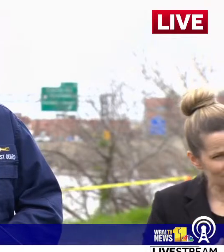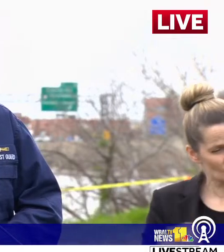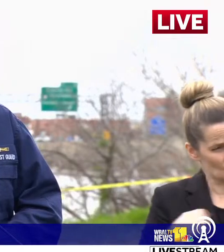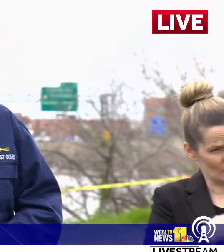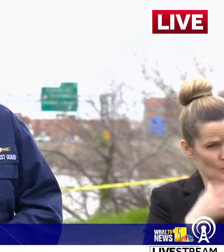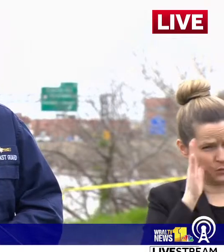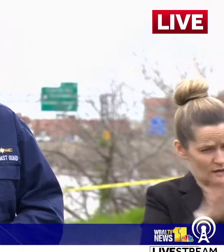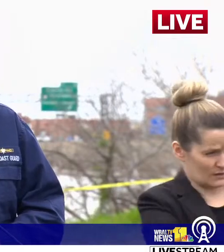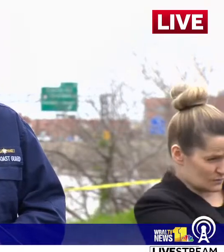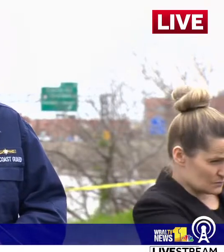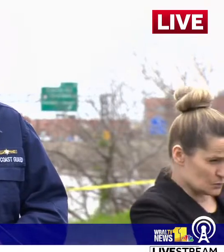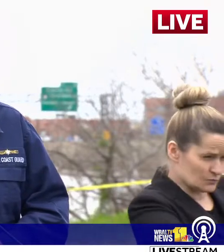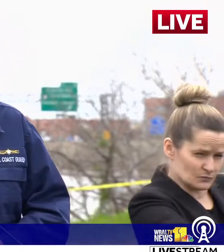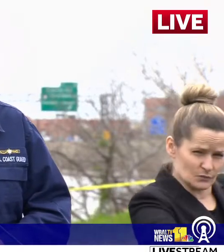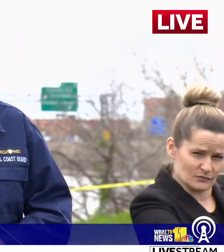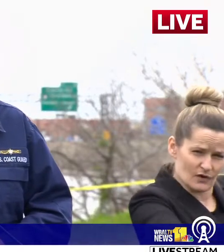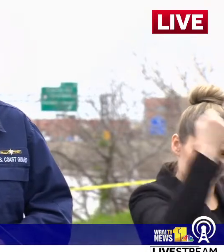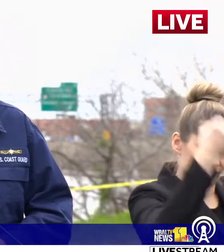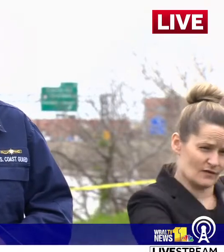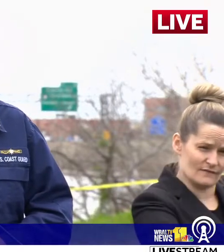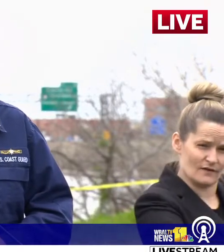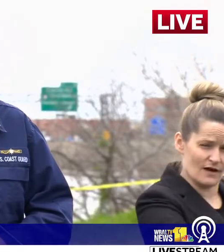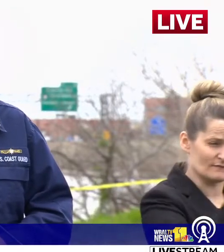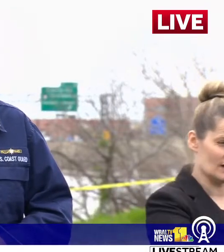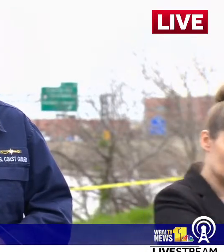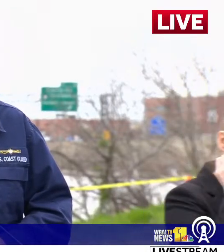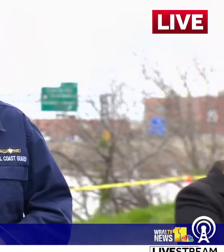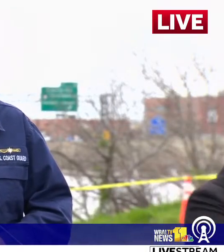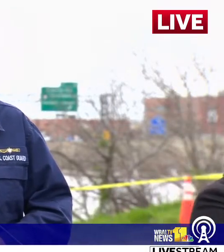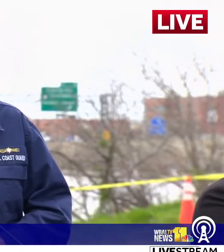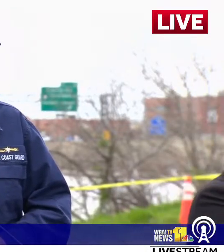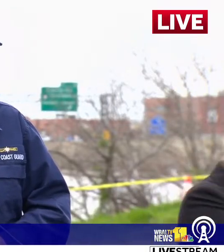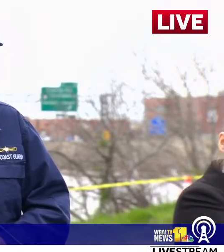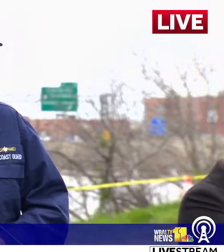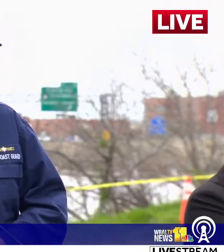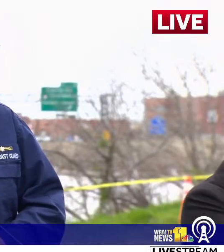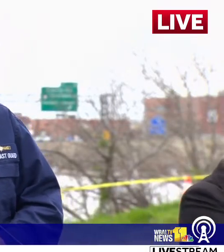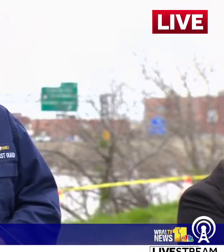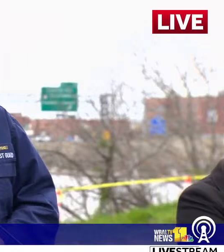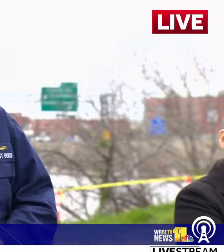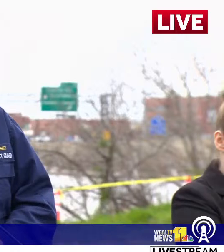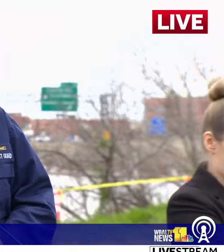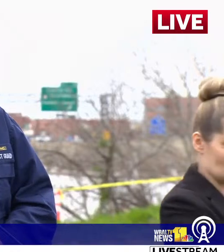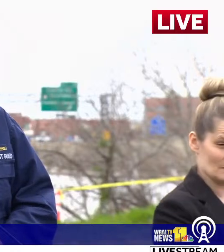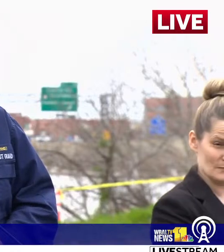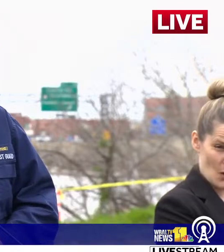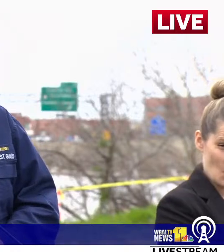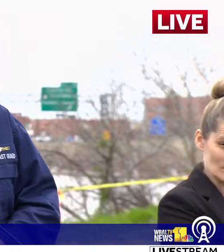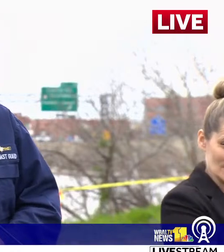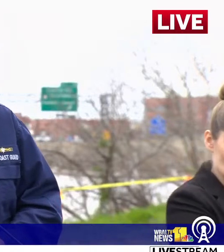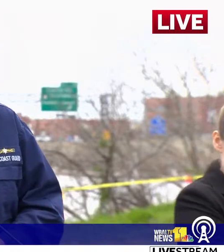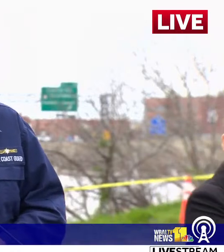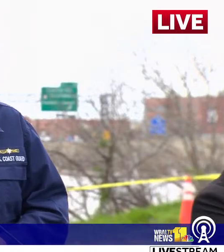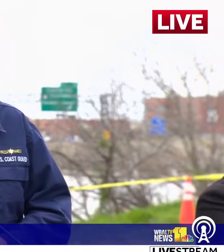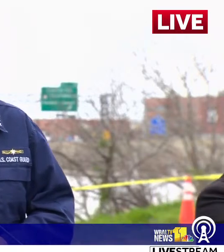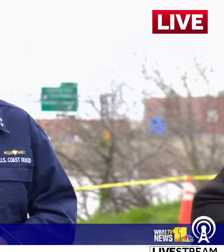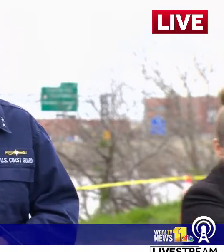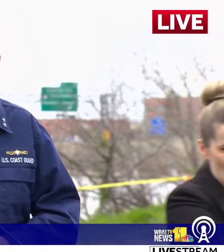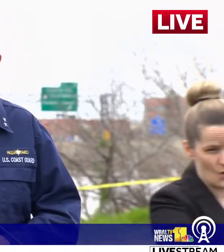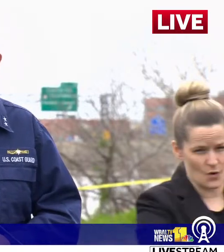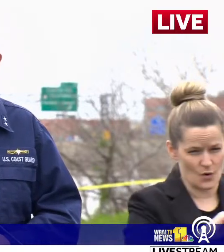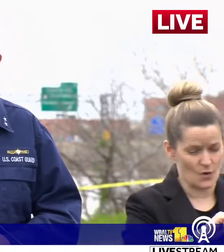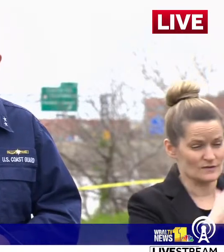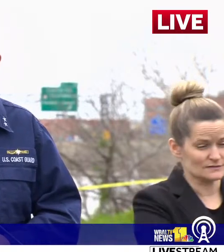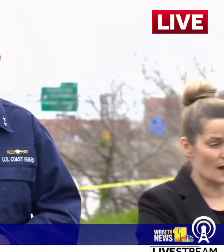going to then remove the ship, and then we're going to also continue to remove debris from the bridge across the waterway.